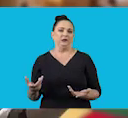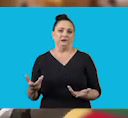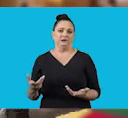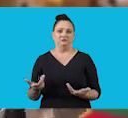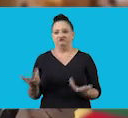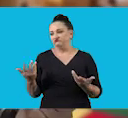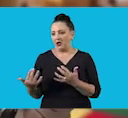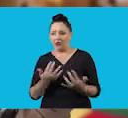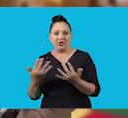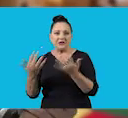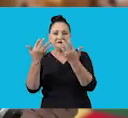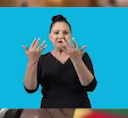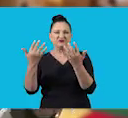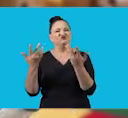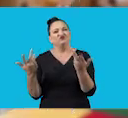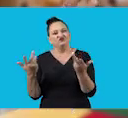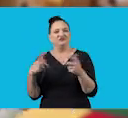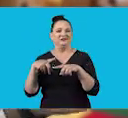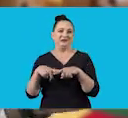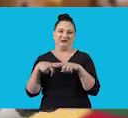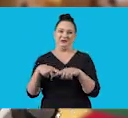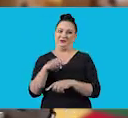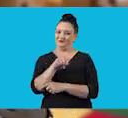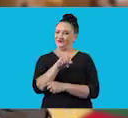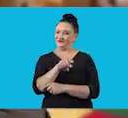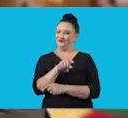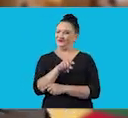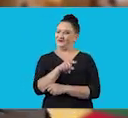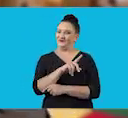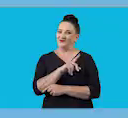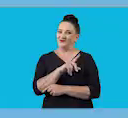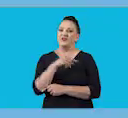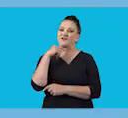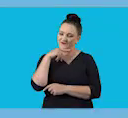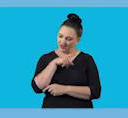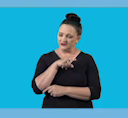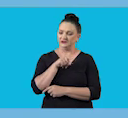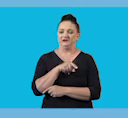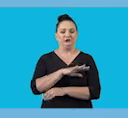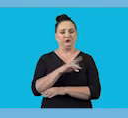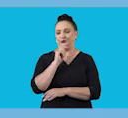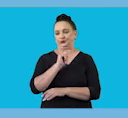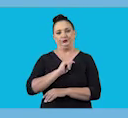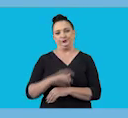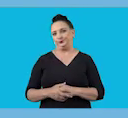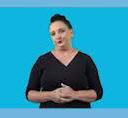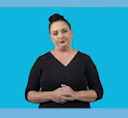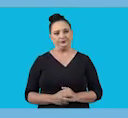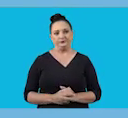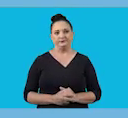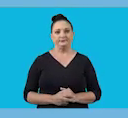is maybe a 1 liter container. So it depends on the space that you have. So therefore, this statement is